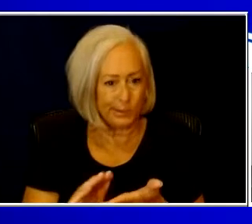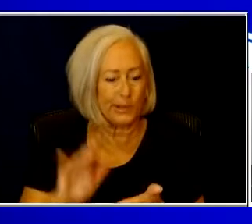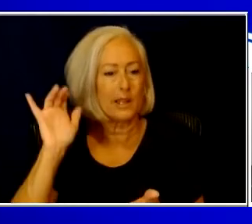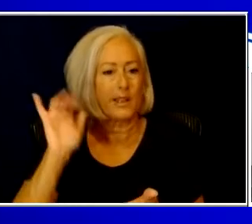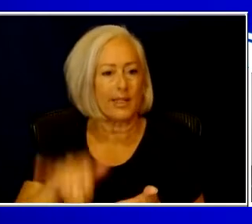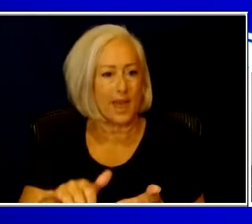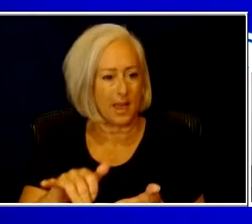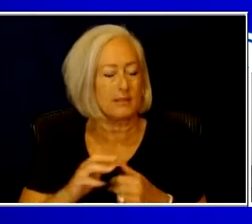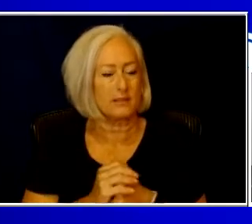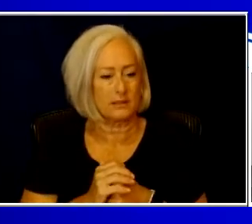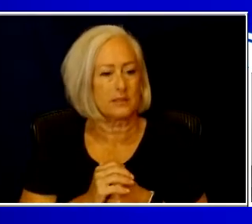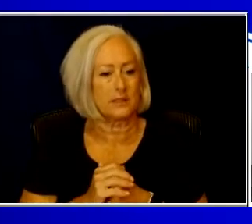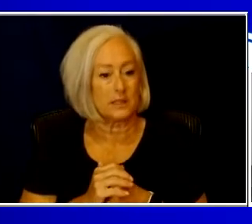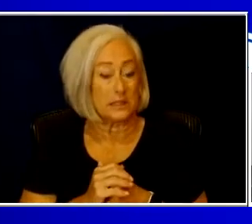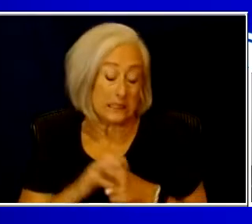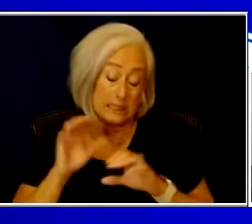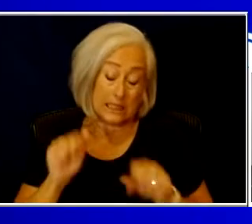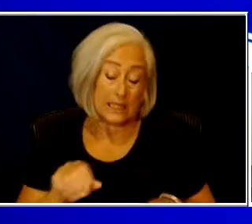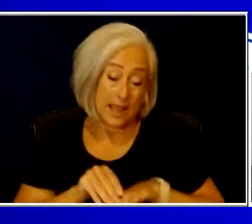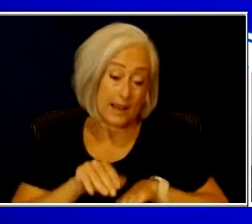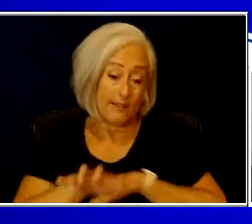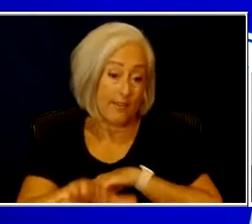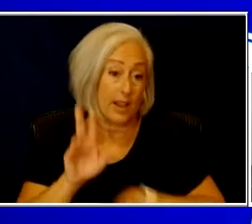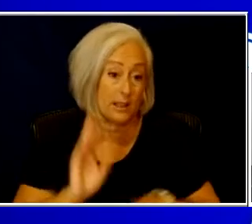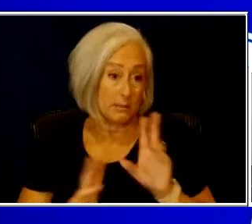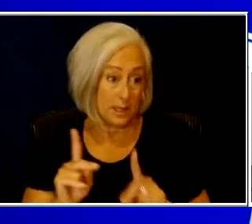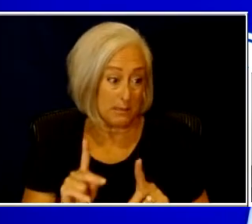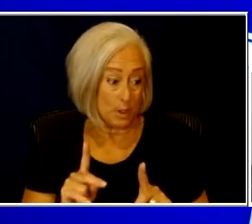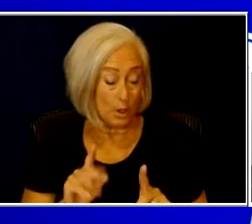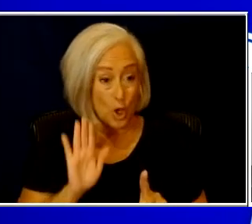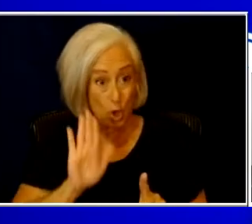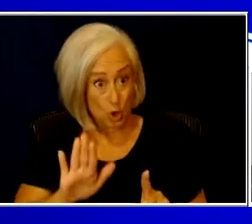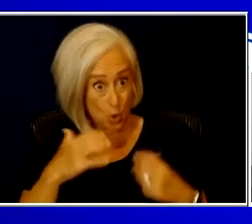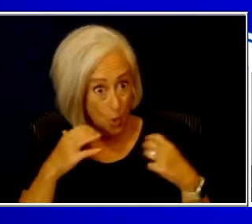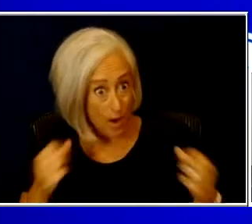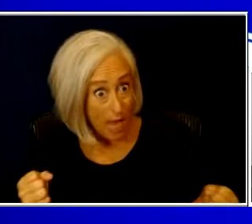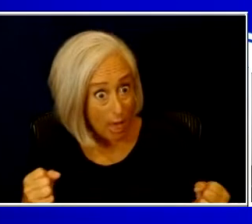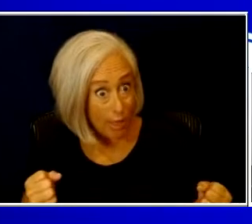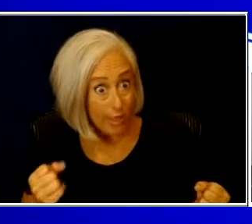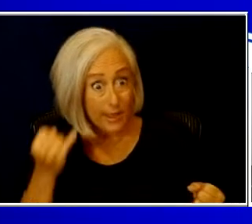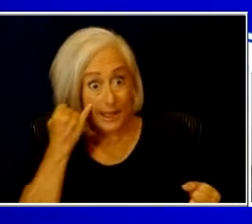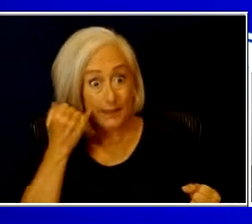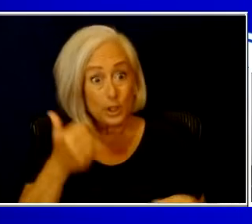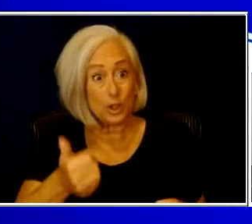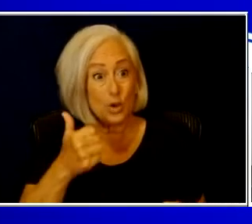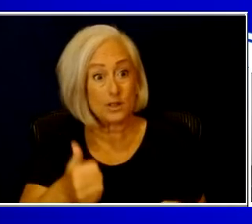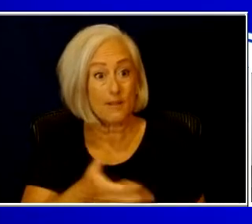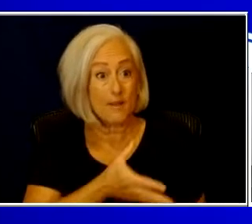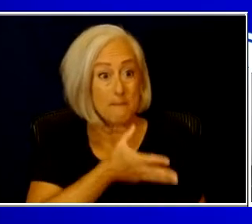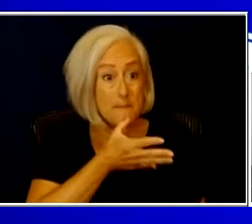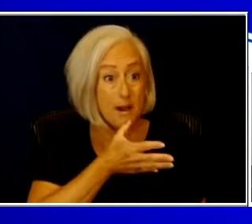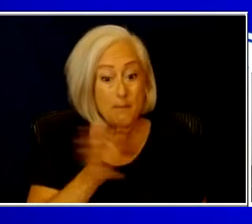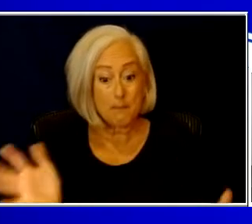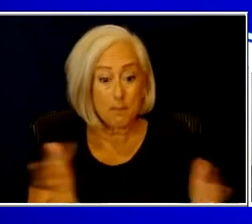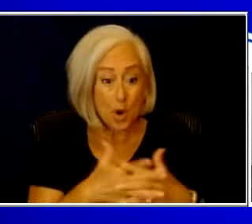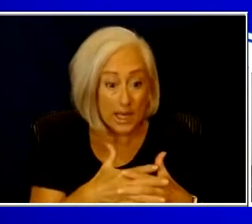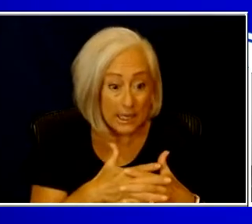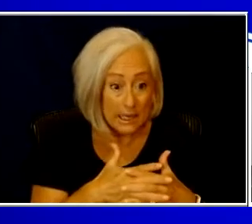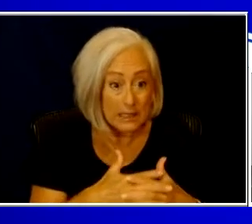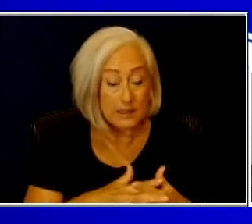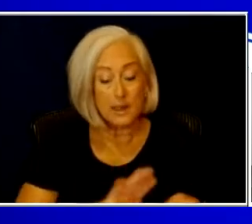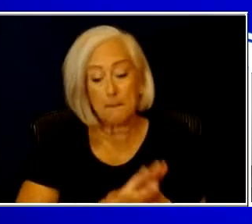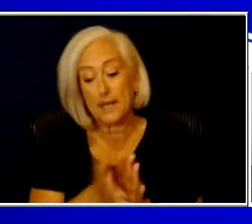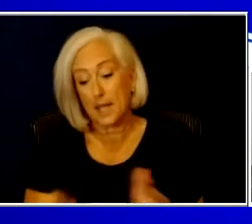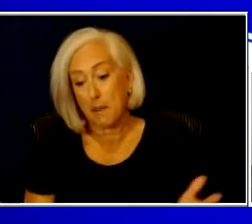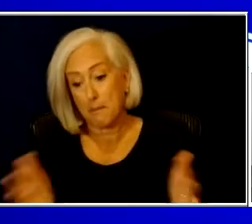because it can affect people. It can affect your health. If you are a mom who's pregnant or becoming pregnant, certainly we know